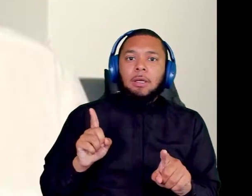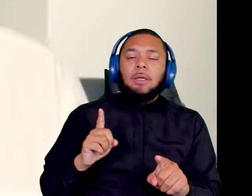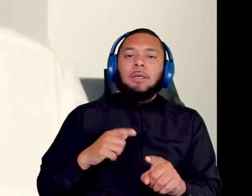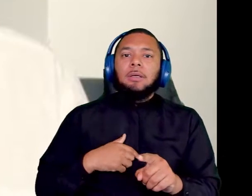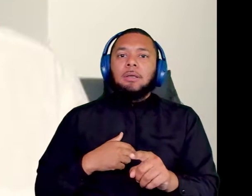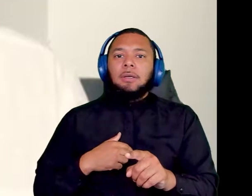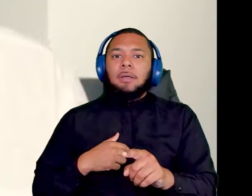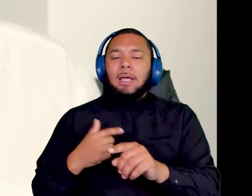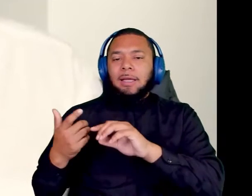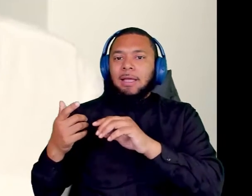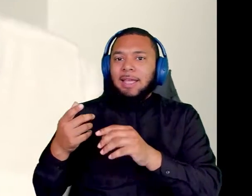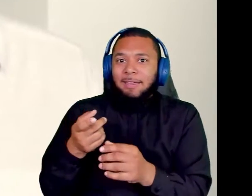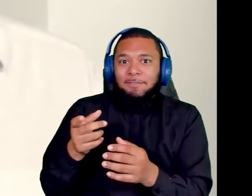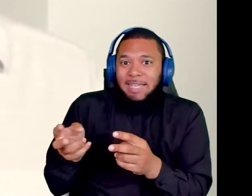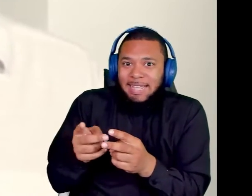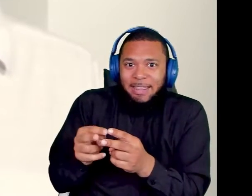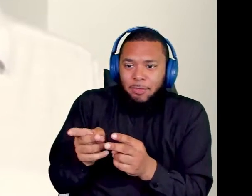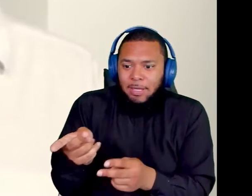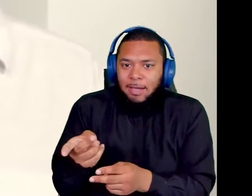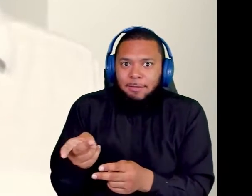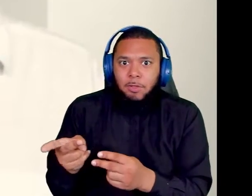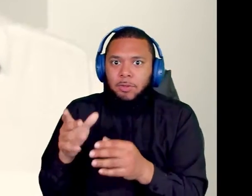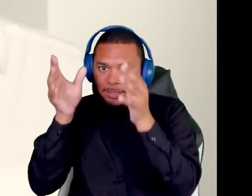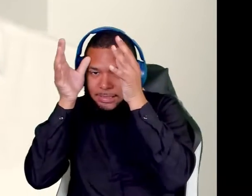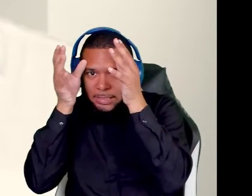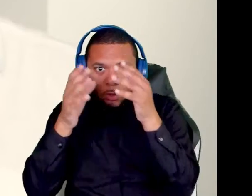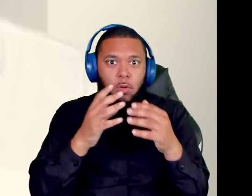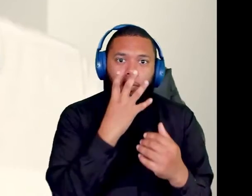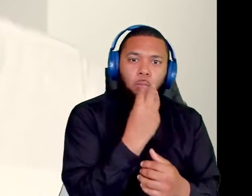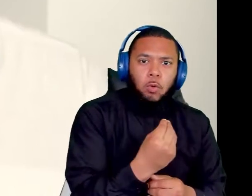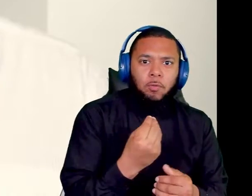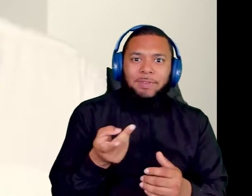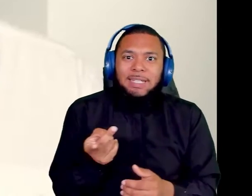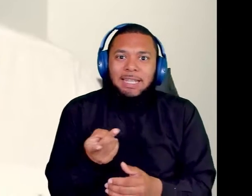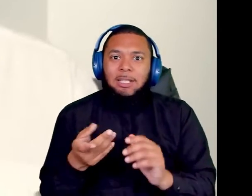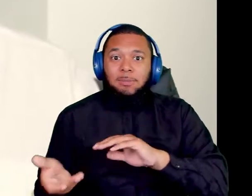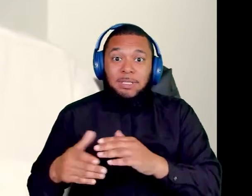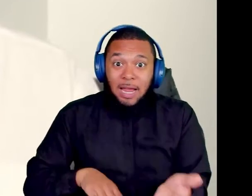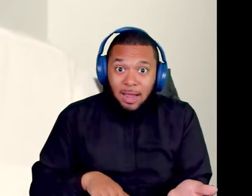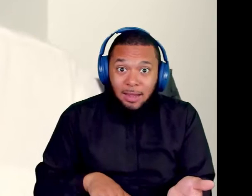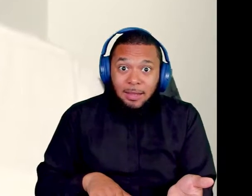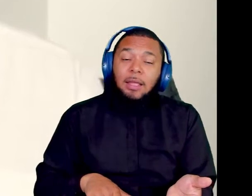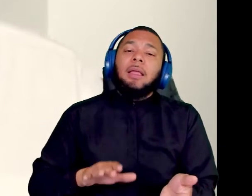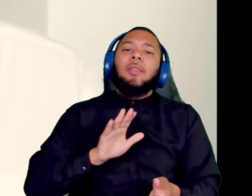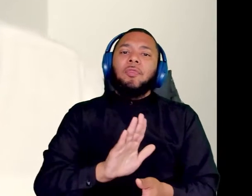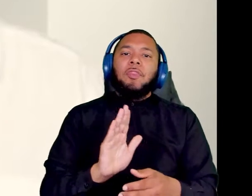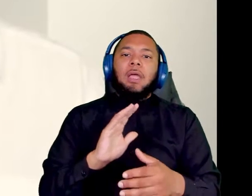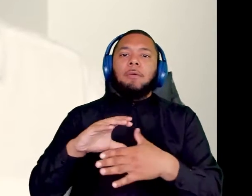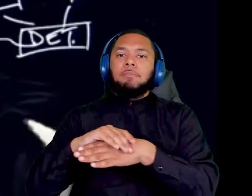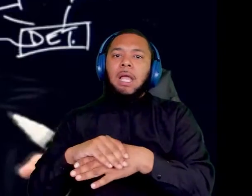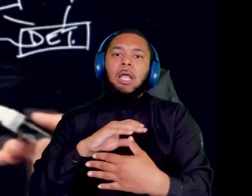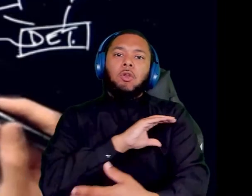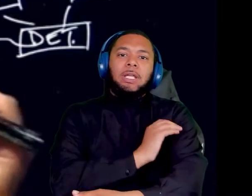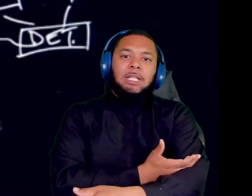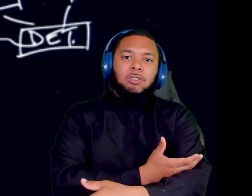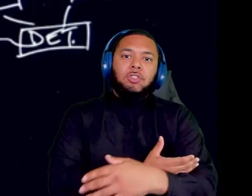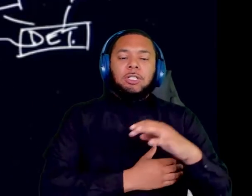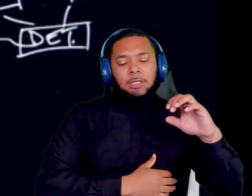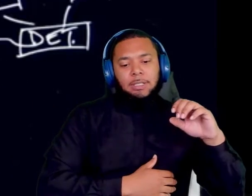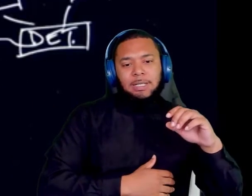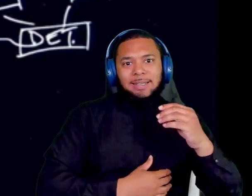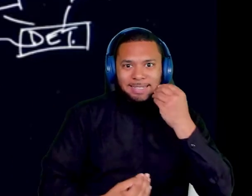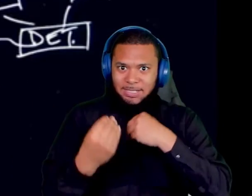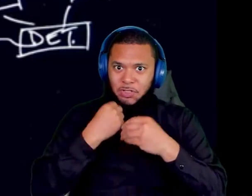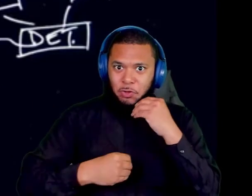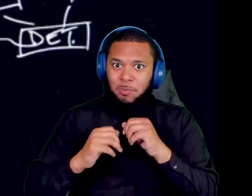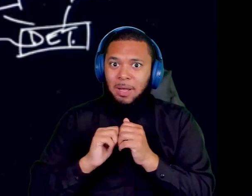the detritivores. So when we look at this graphically, I mean, this is the picture that we'd see like in a forest, is that we would see, you know,